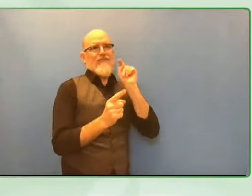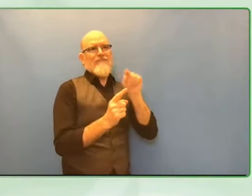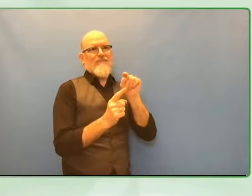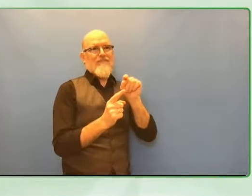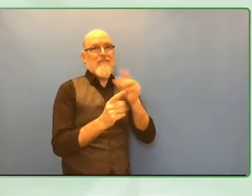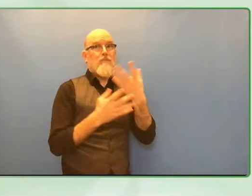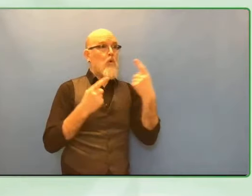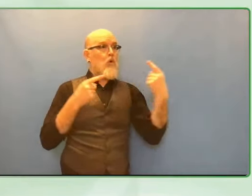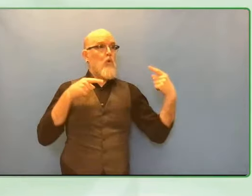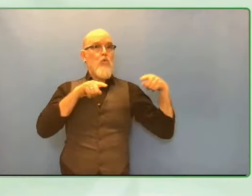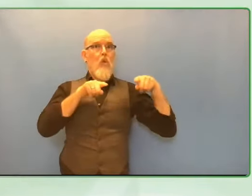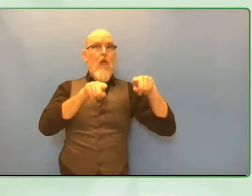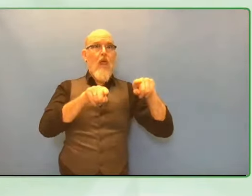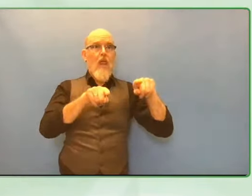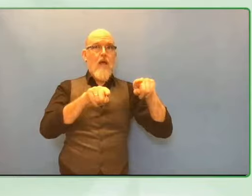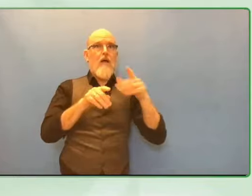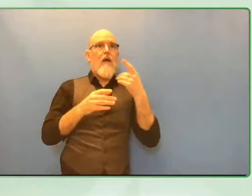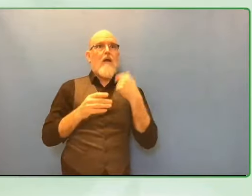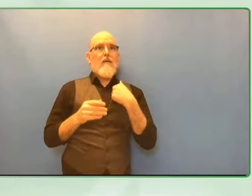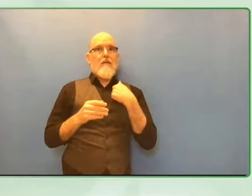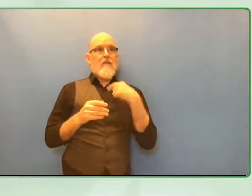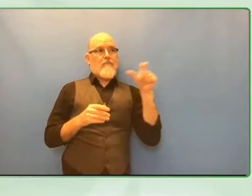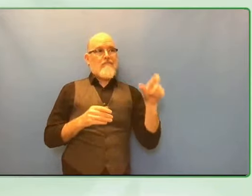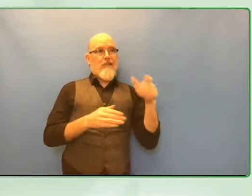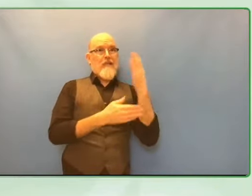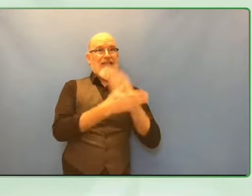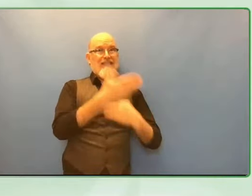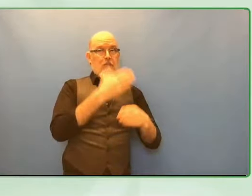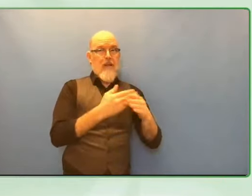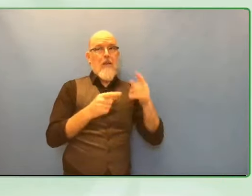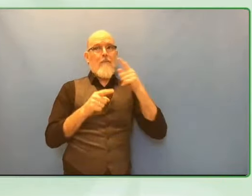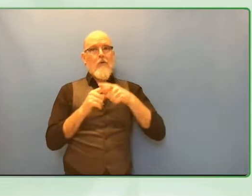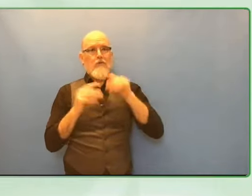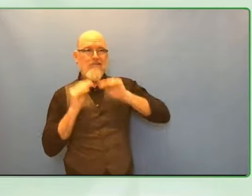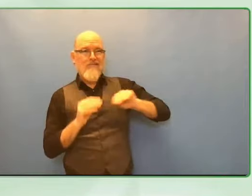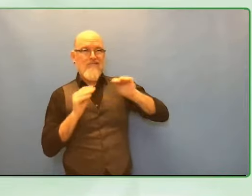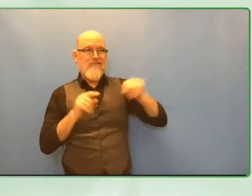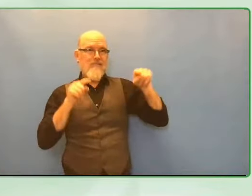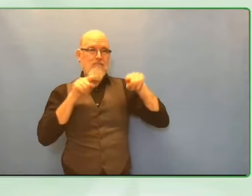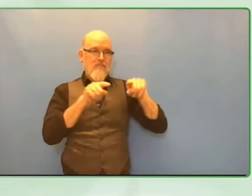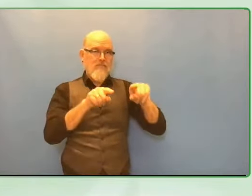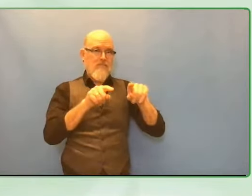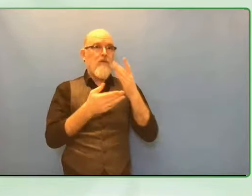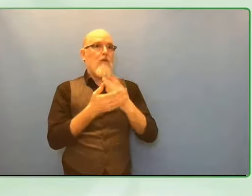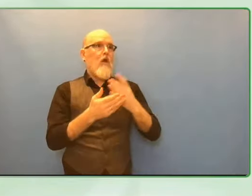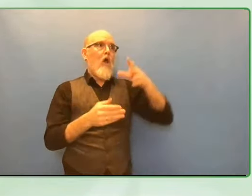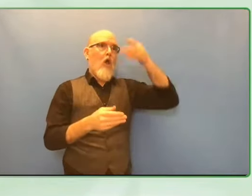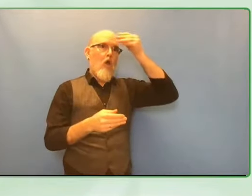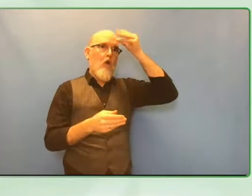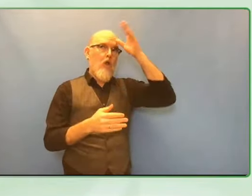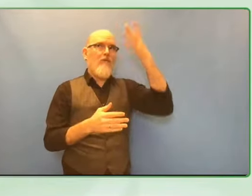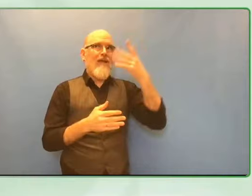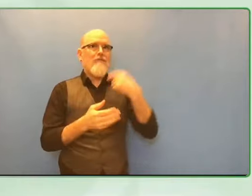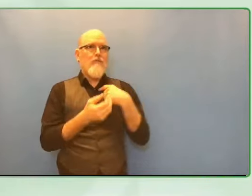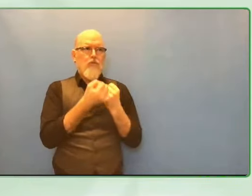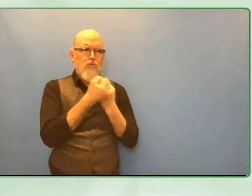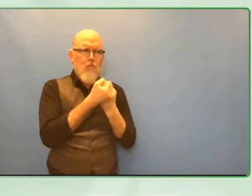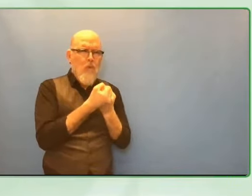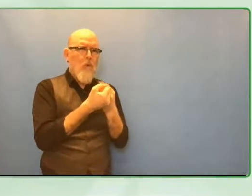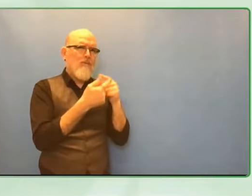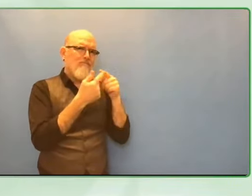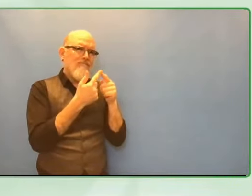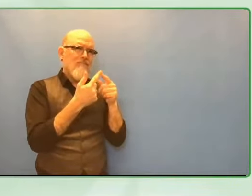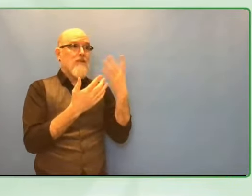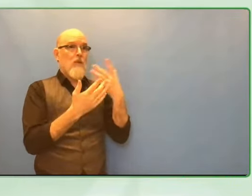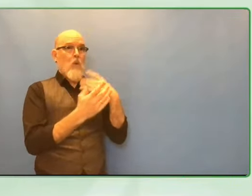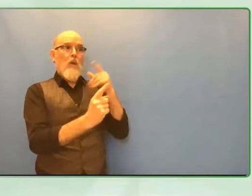with disabilities to support them or with the overall primary target to